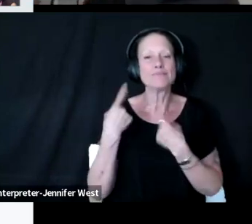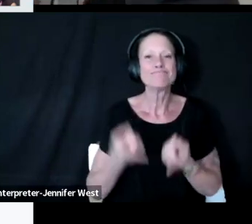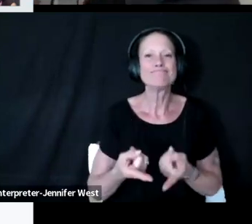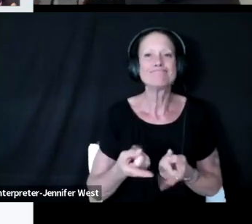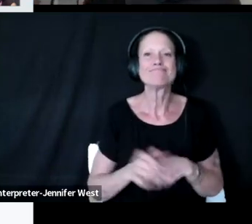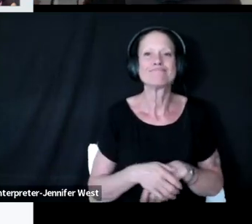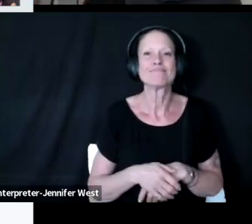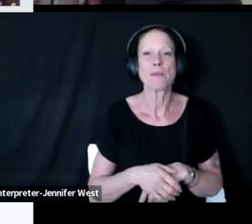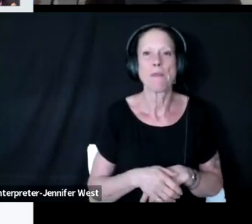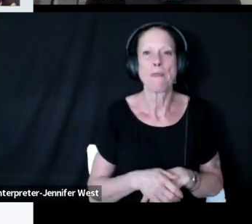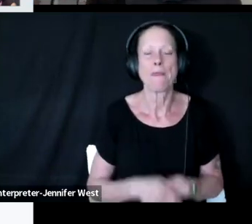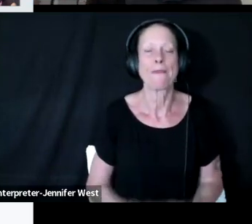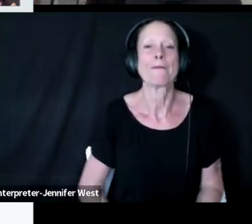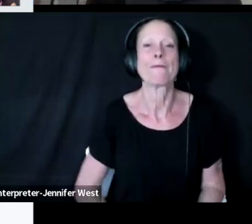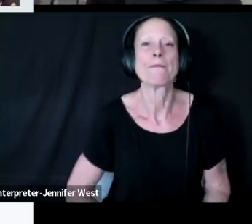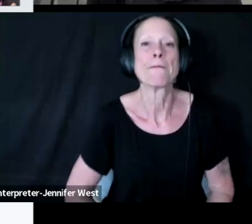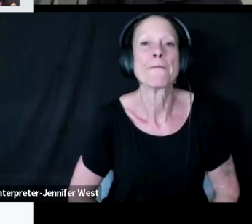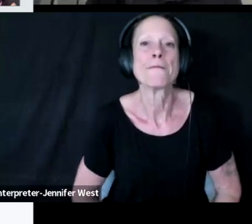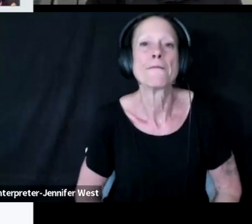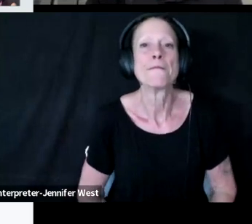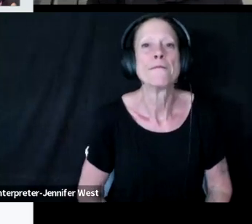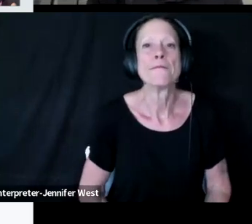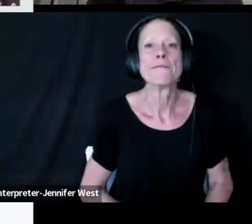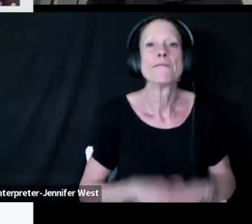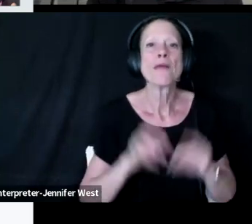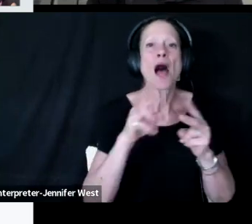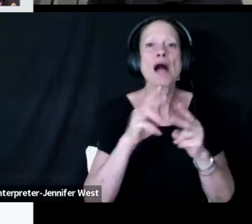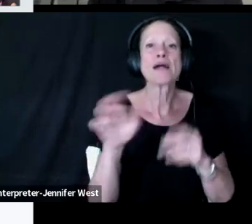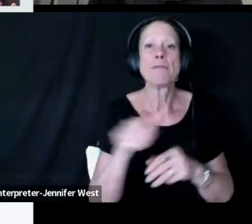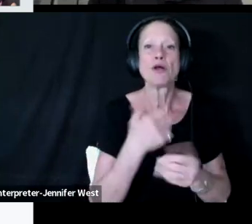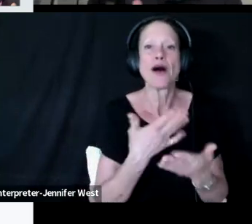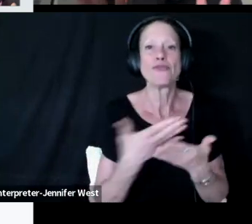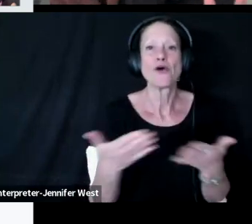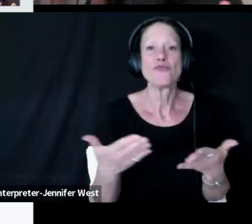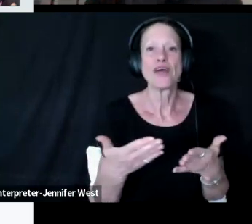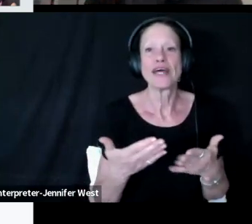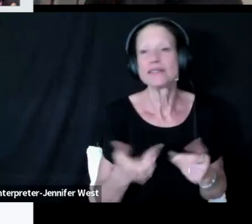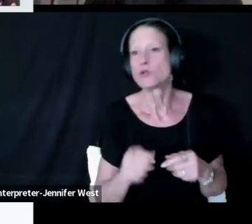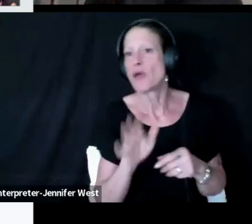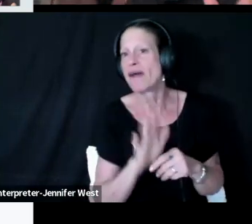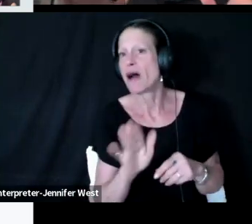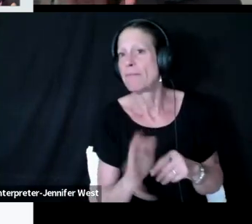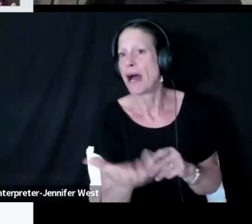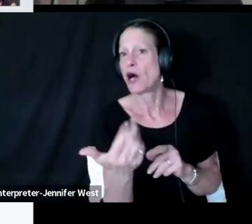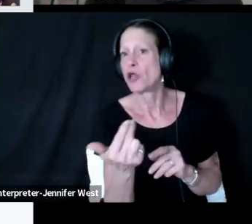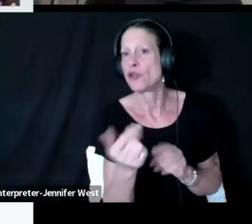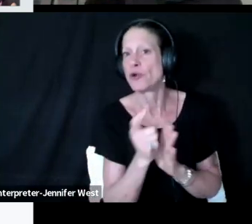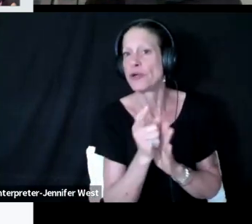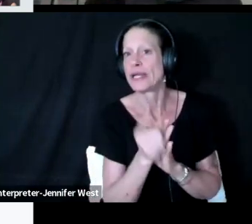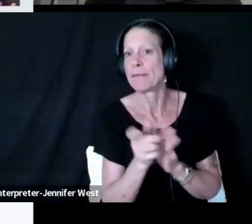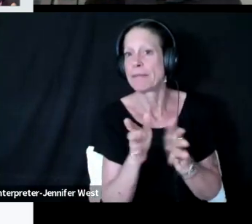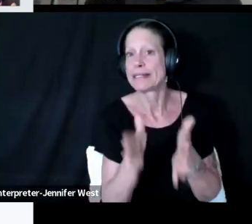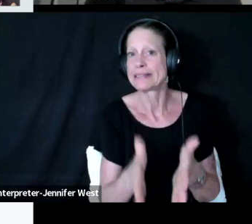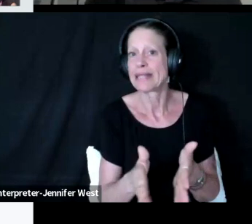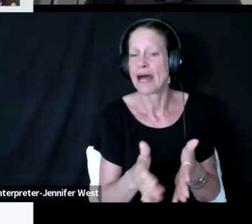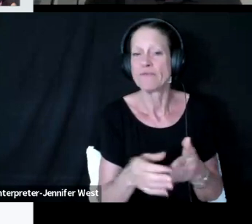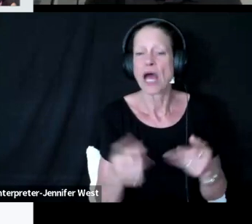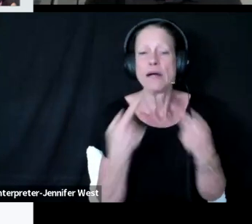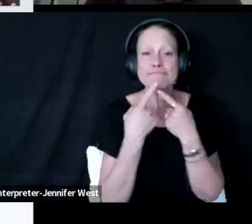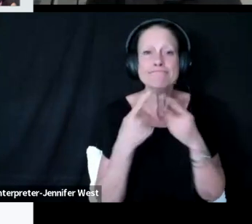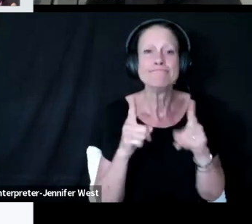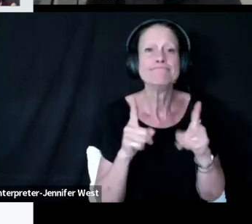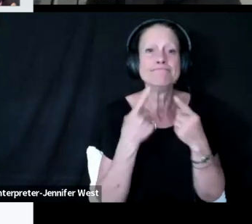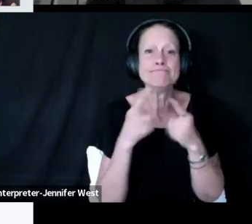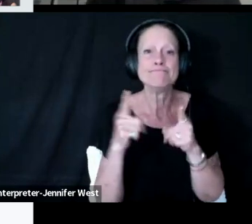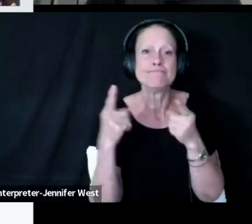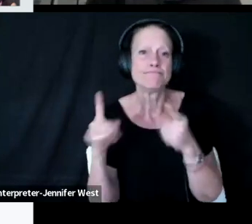a couple other things. Just have, looks like about 13 minutes left. So I'm just going to tell you about a few other quick